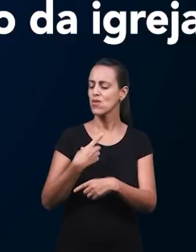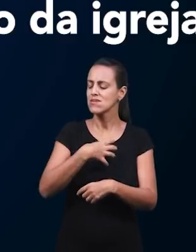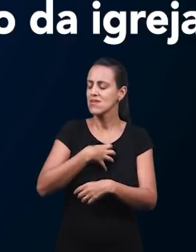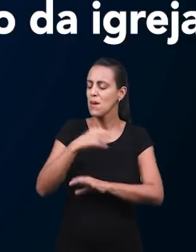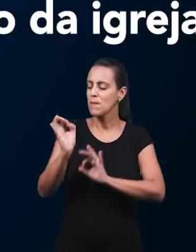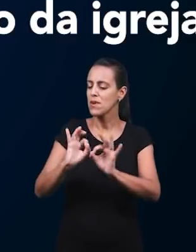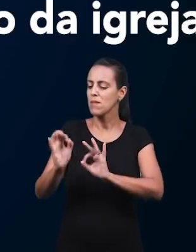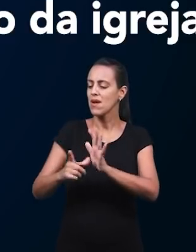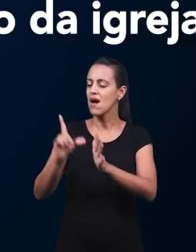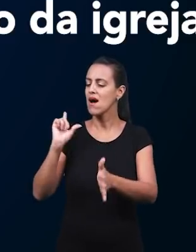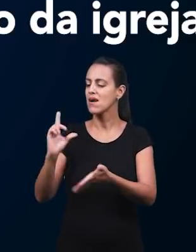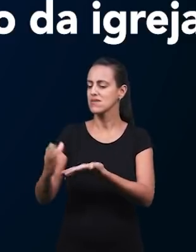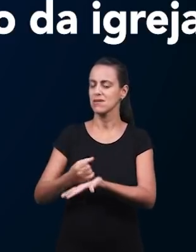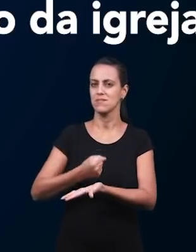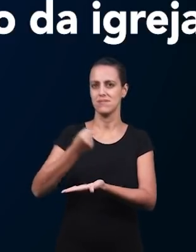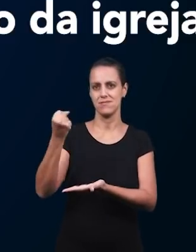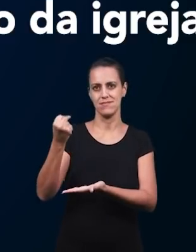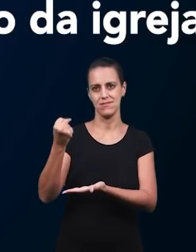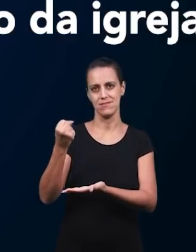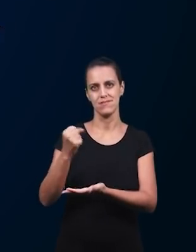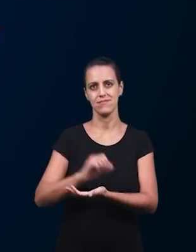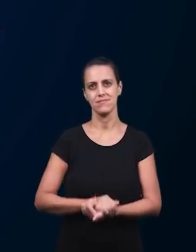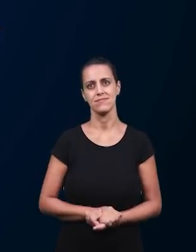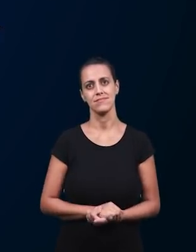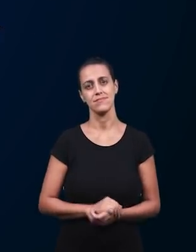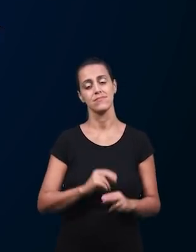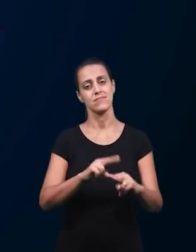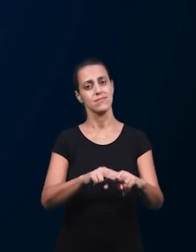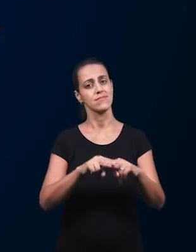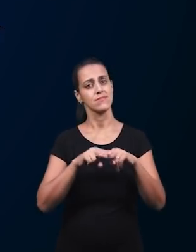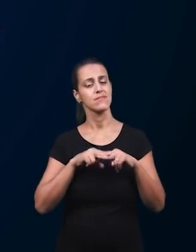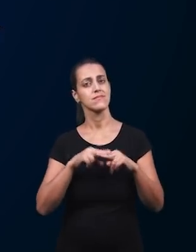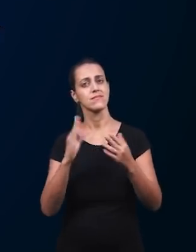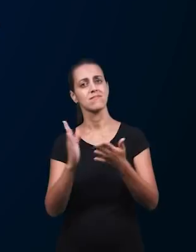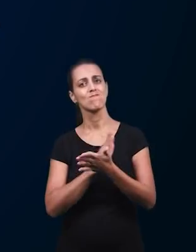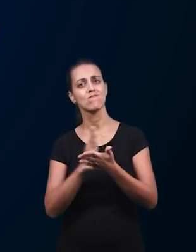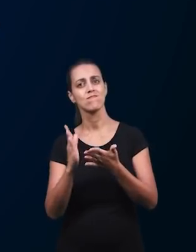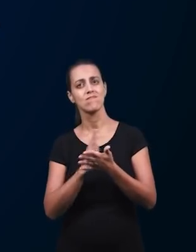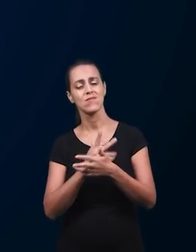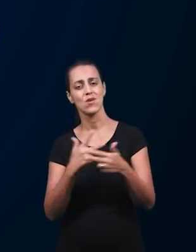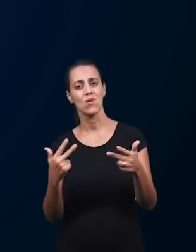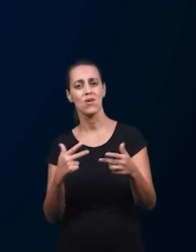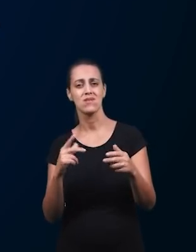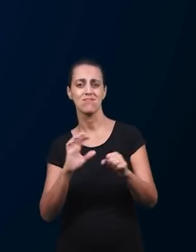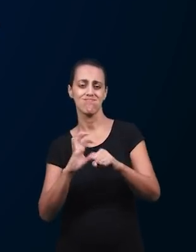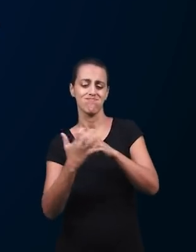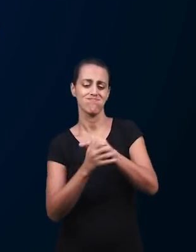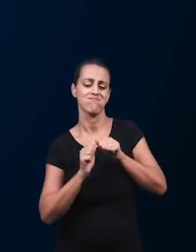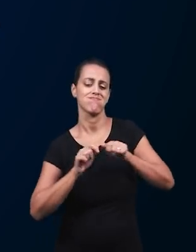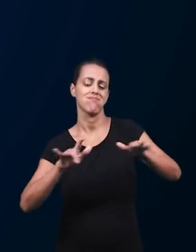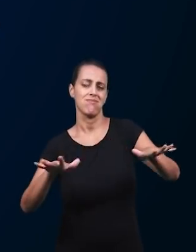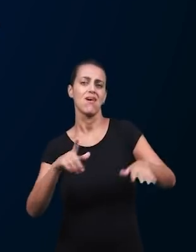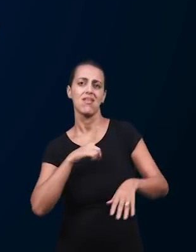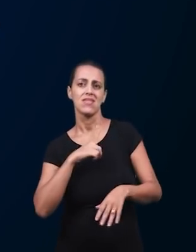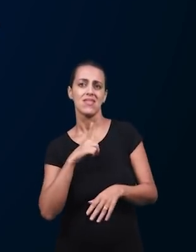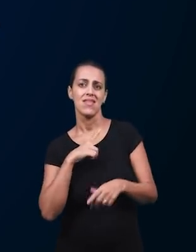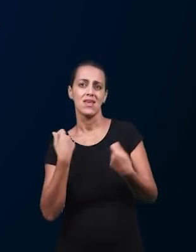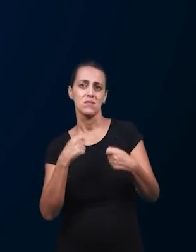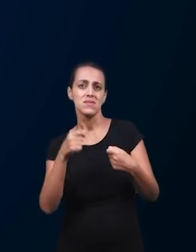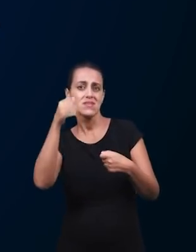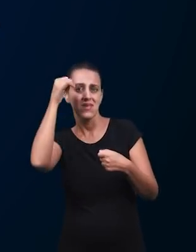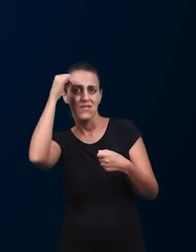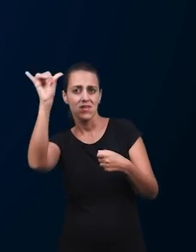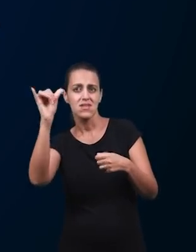us for the rapture of the church. Because of the restrictions, our meetings have been online for the